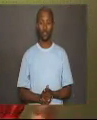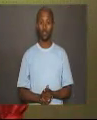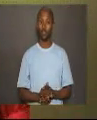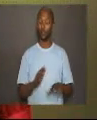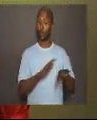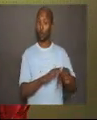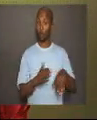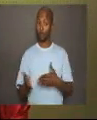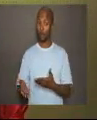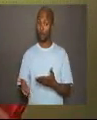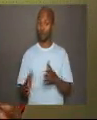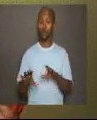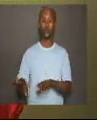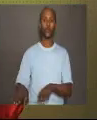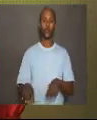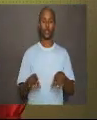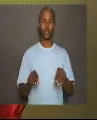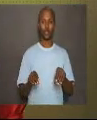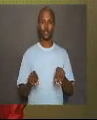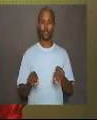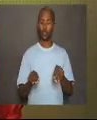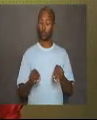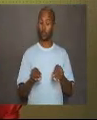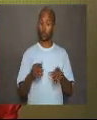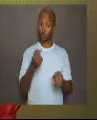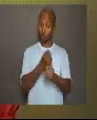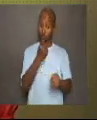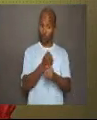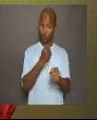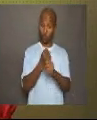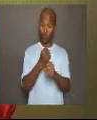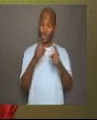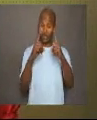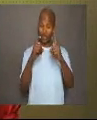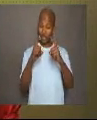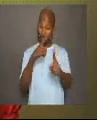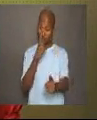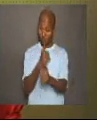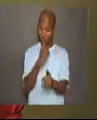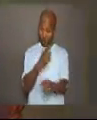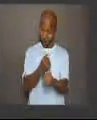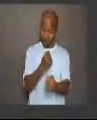Welcome back, students. Did you manage to apply the test properly?